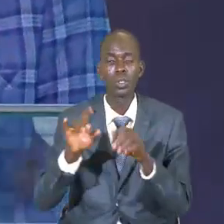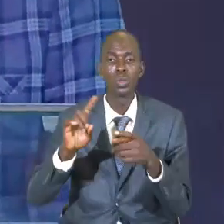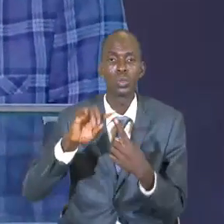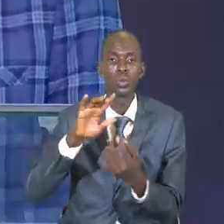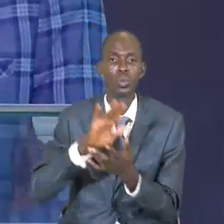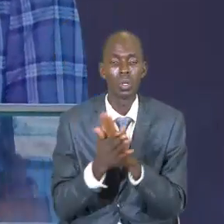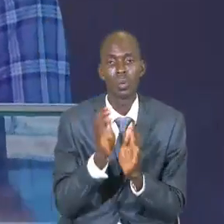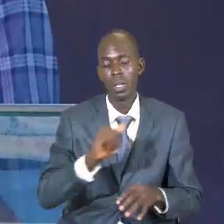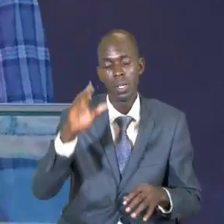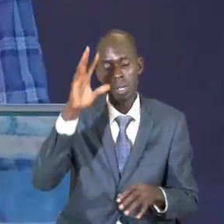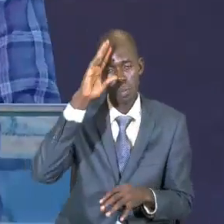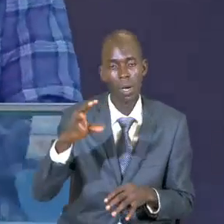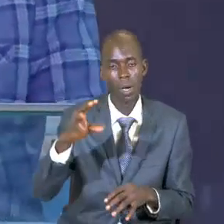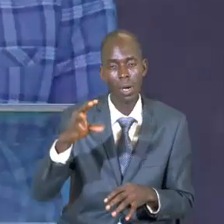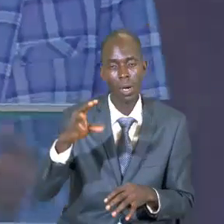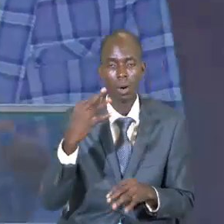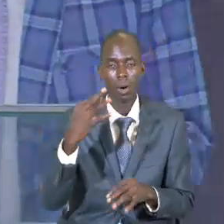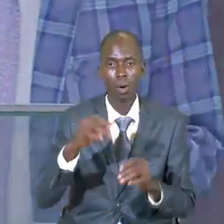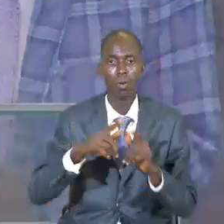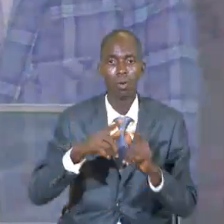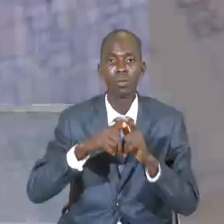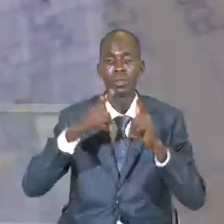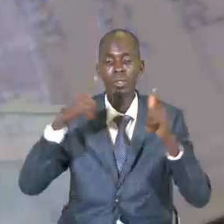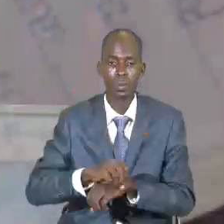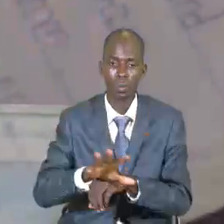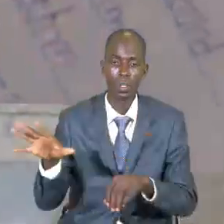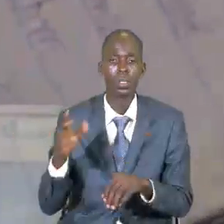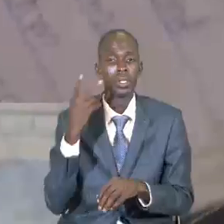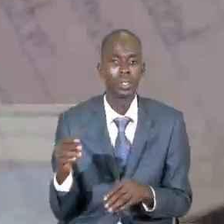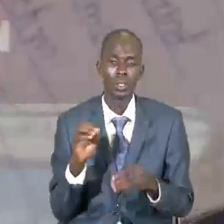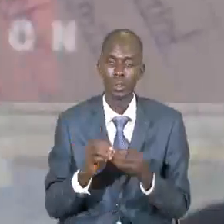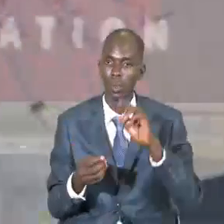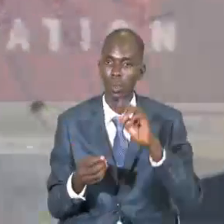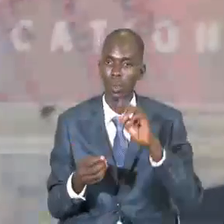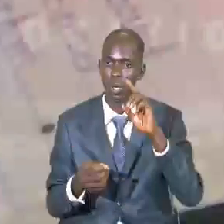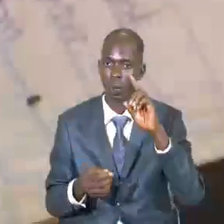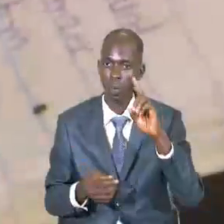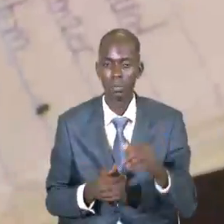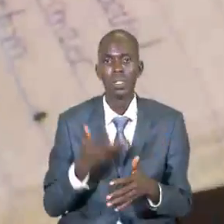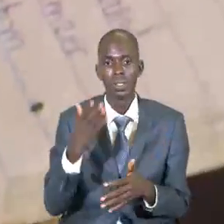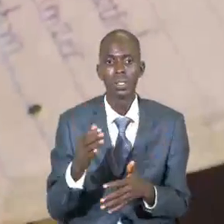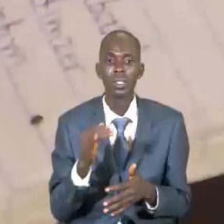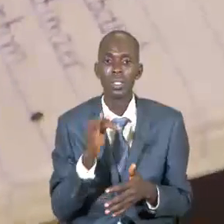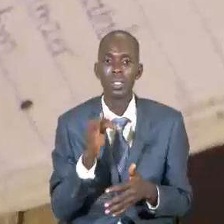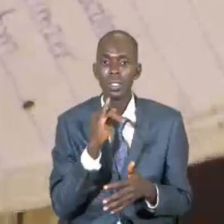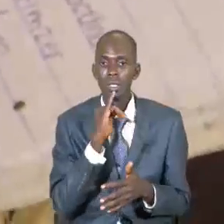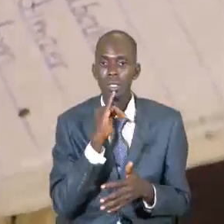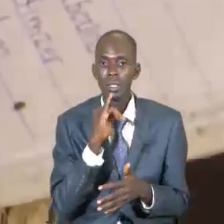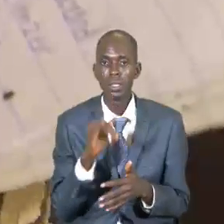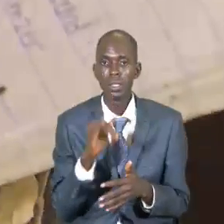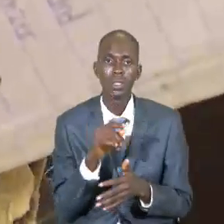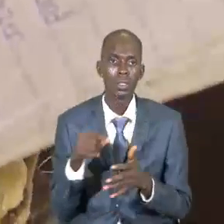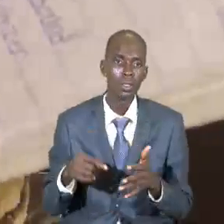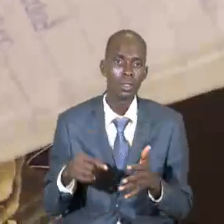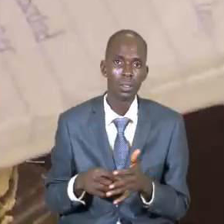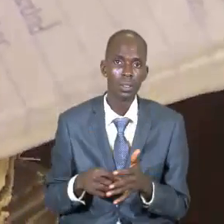looking at. Number one, there is the insignificant who became influential through conversion. Through conversion.